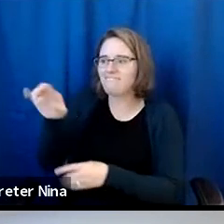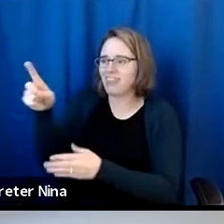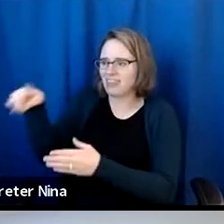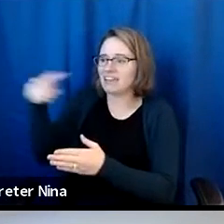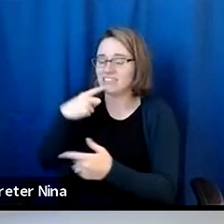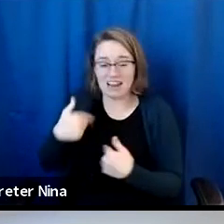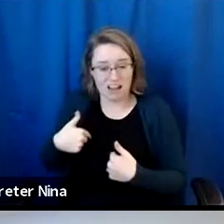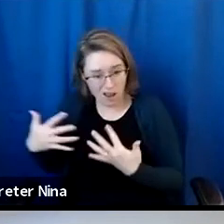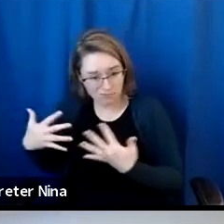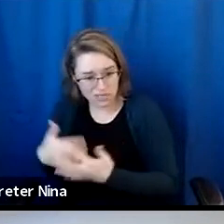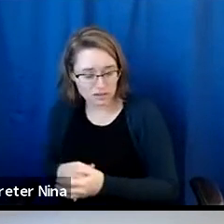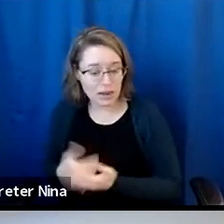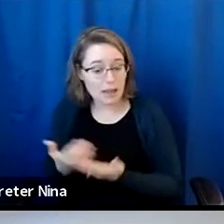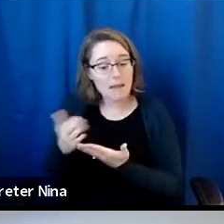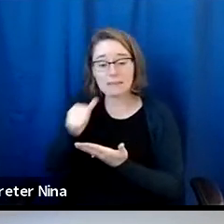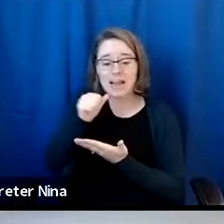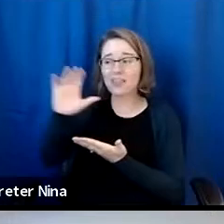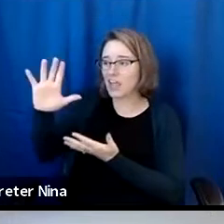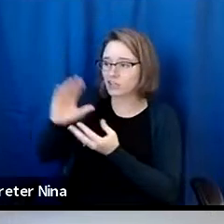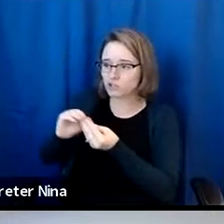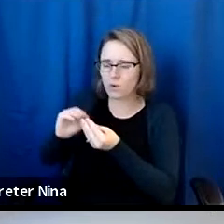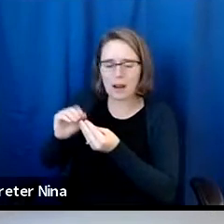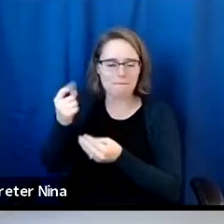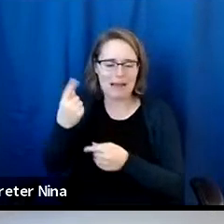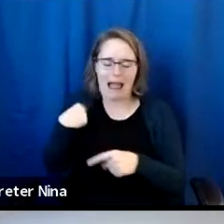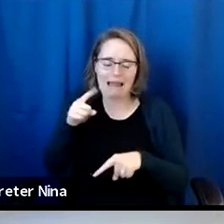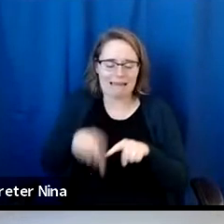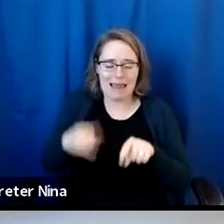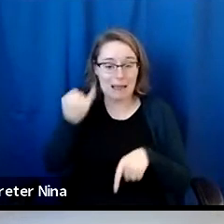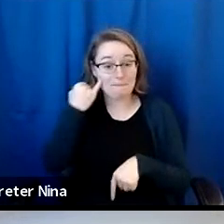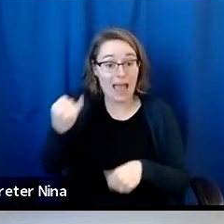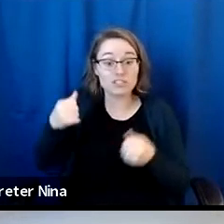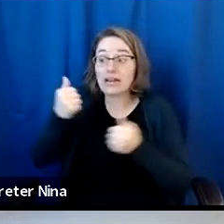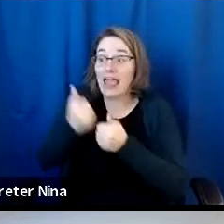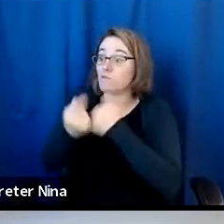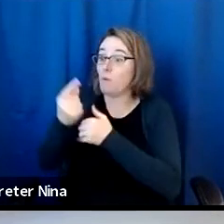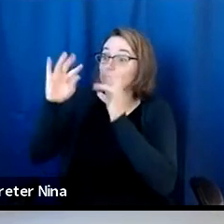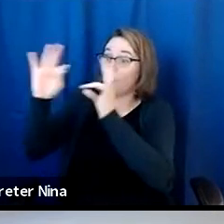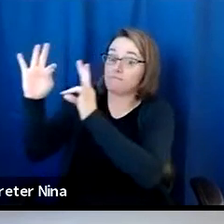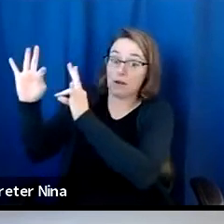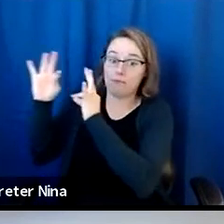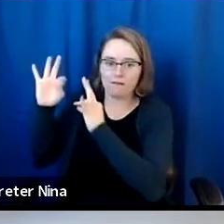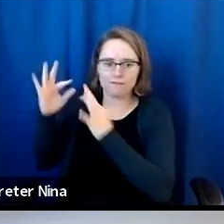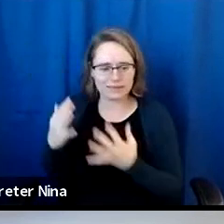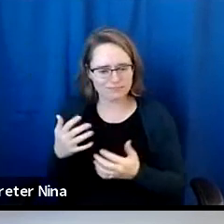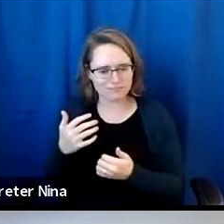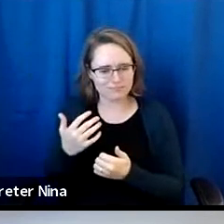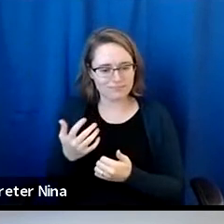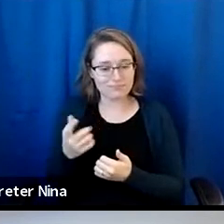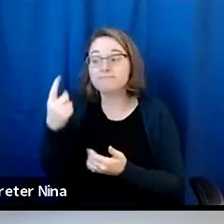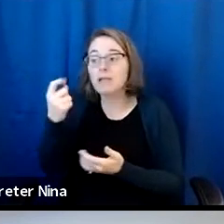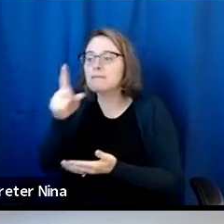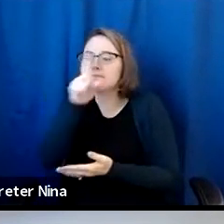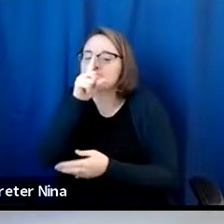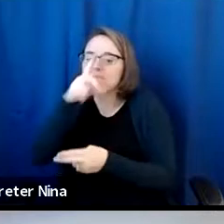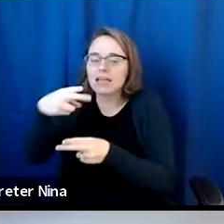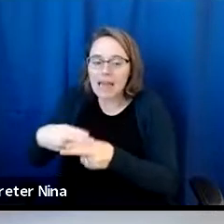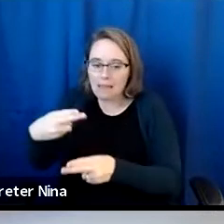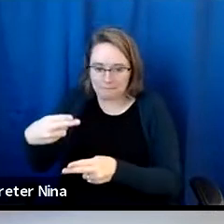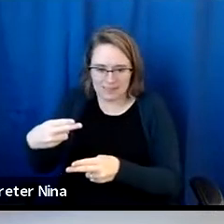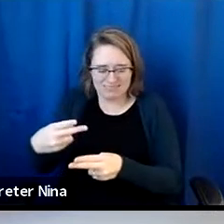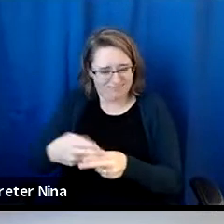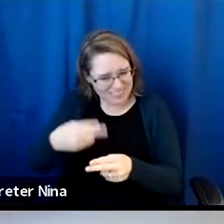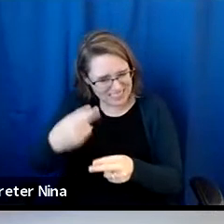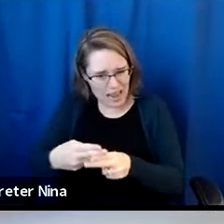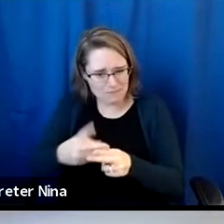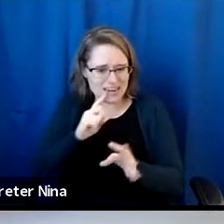been their story, everybody, but I just cannot imagine that all these people I've seen, nobody has had these kinds of, but they just didn't name it. So naming it is